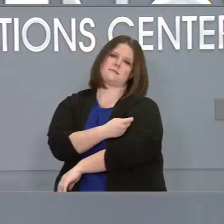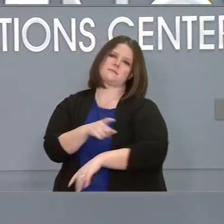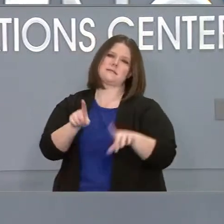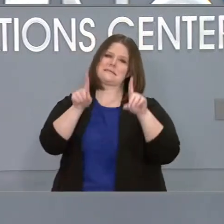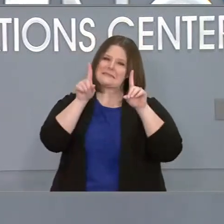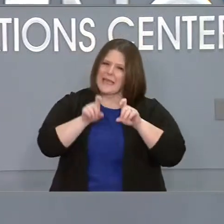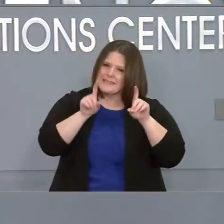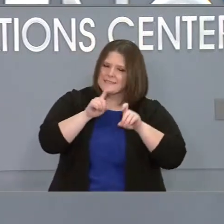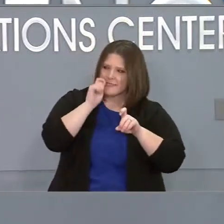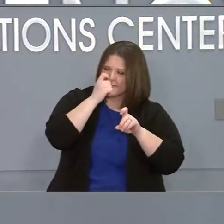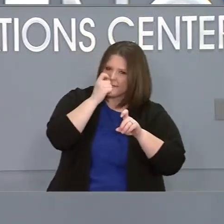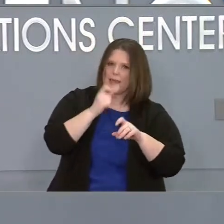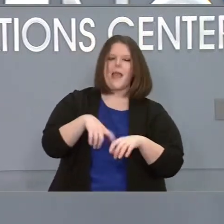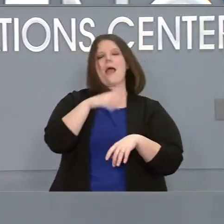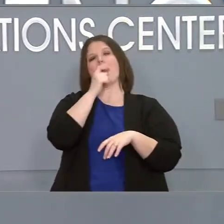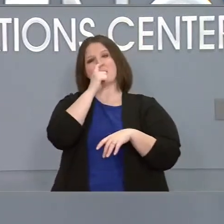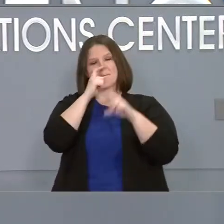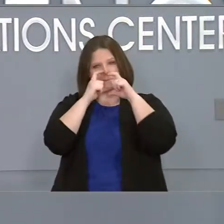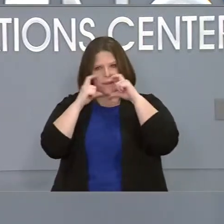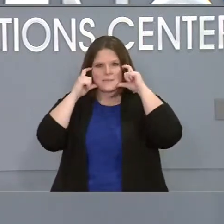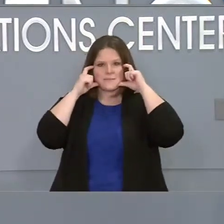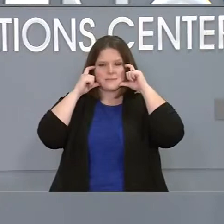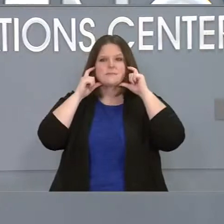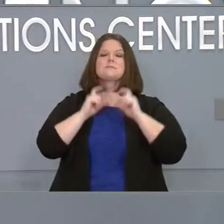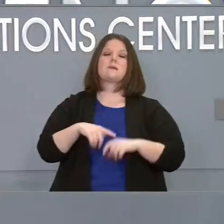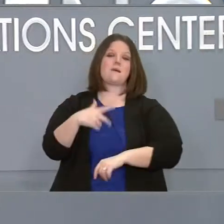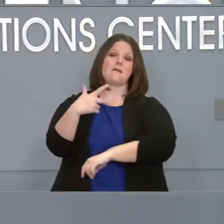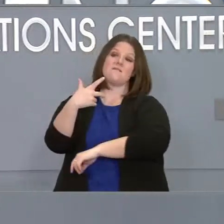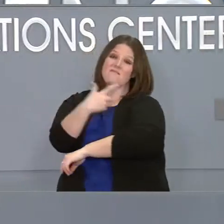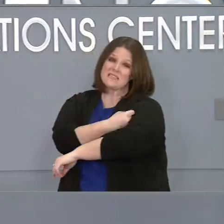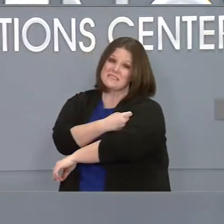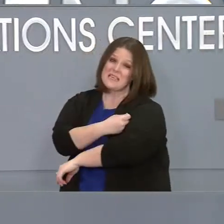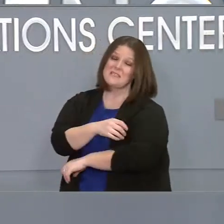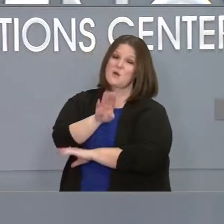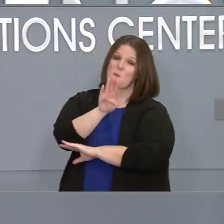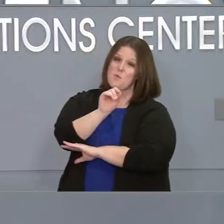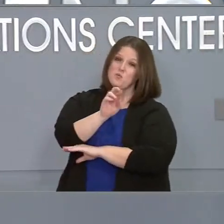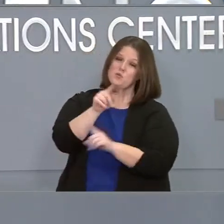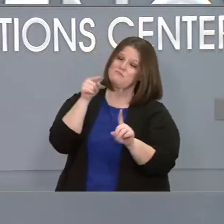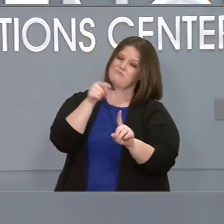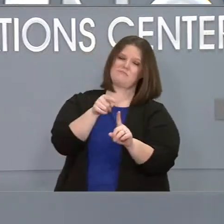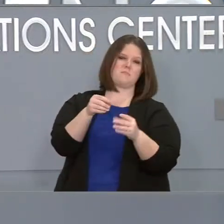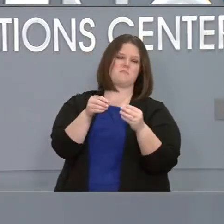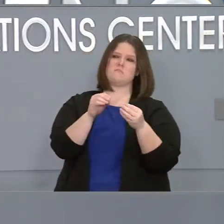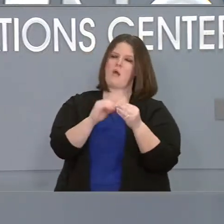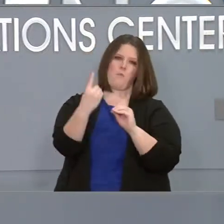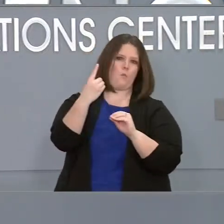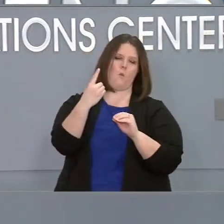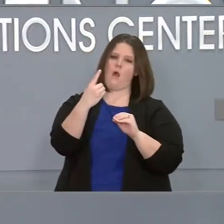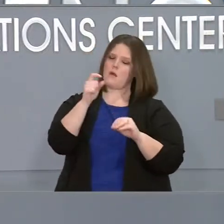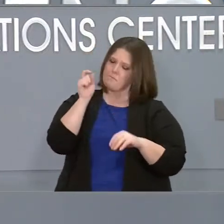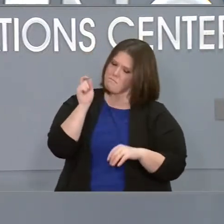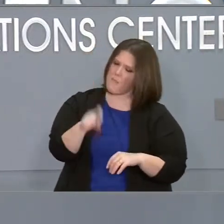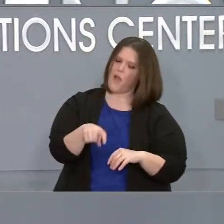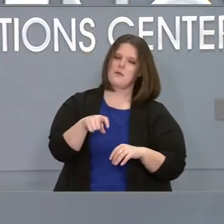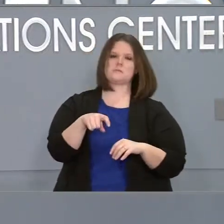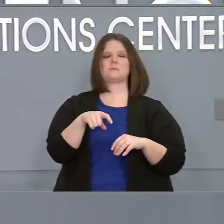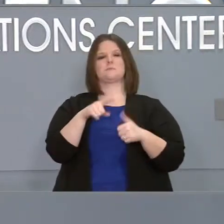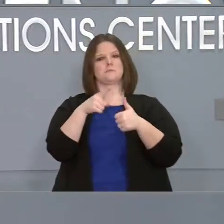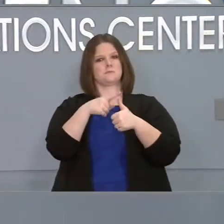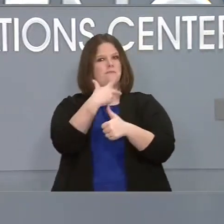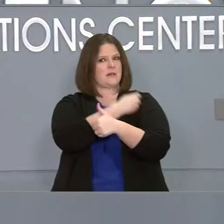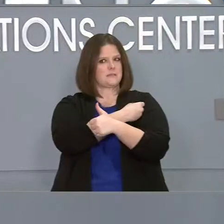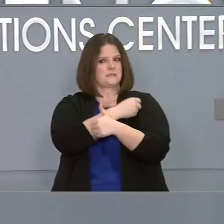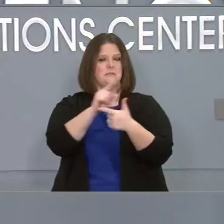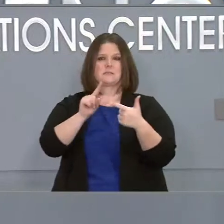as folks go into this holiday time, vaccines and boosters, number one most important thing, that they should be doing testing before and after family